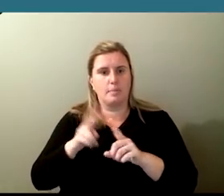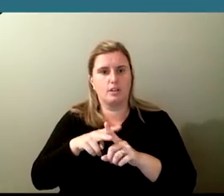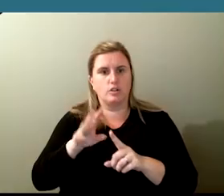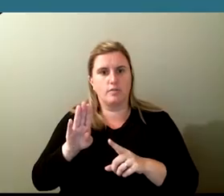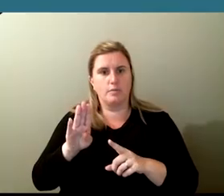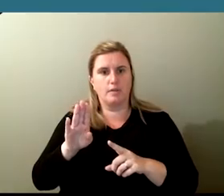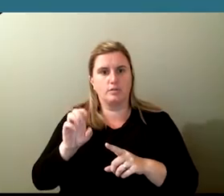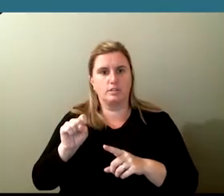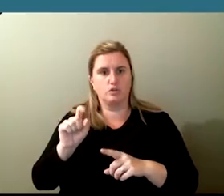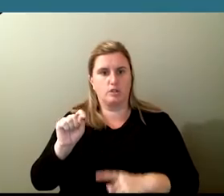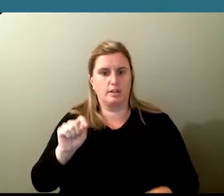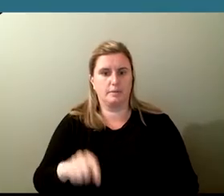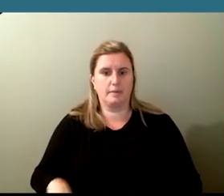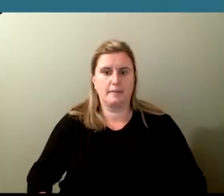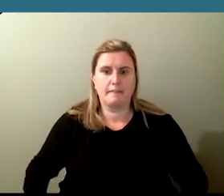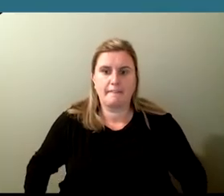training.